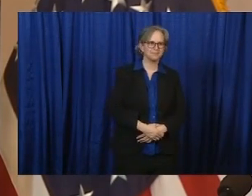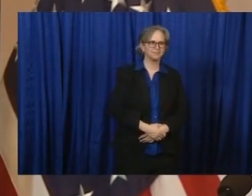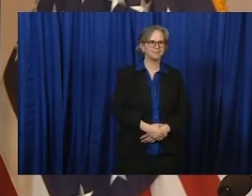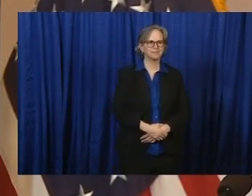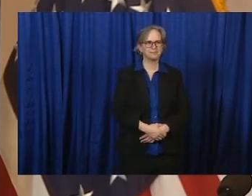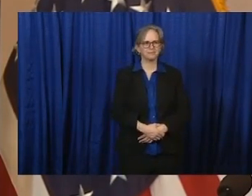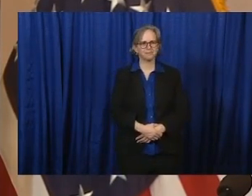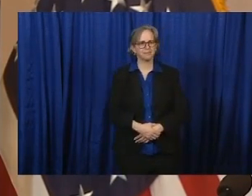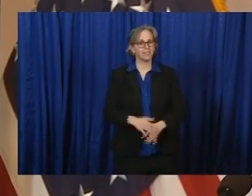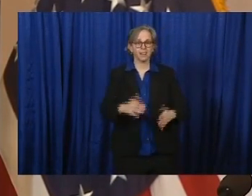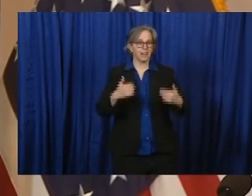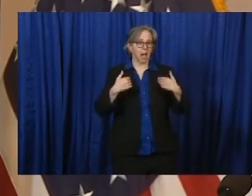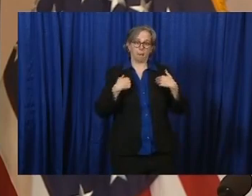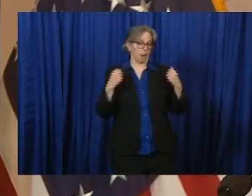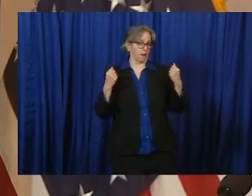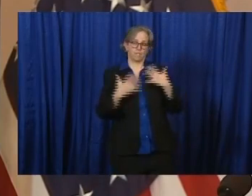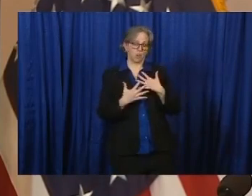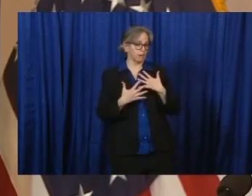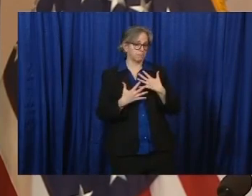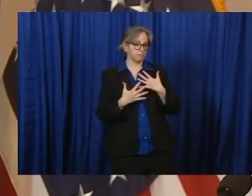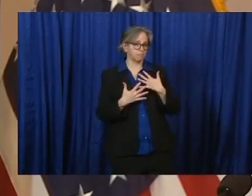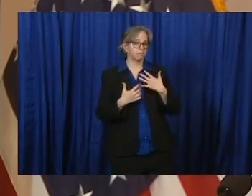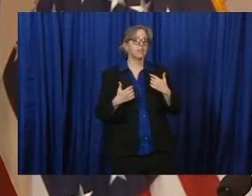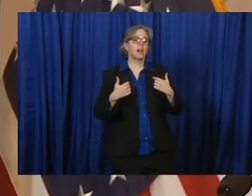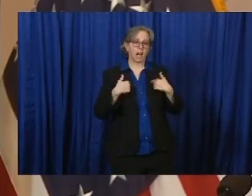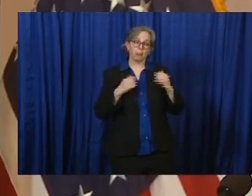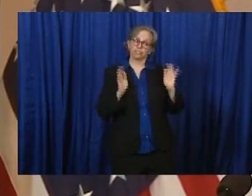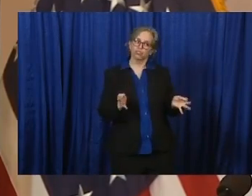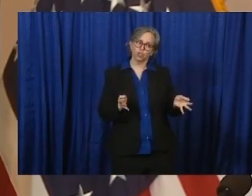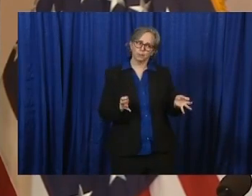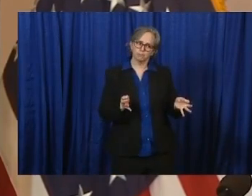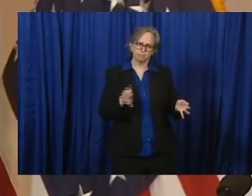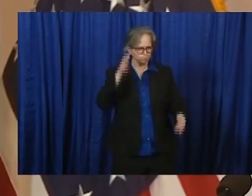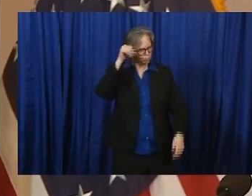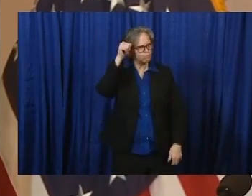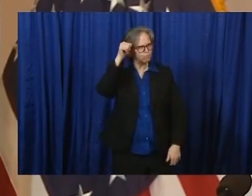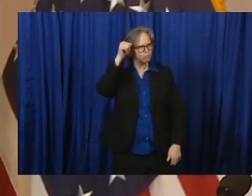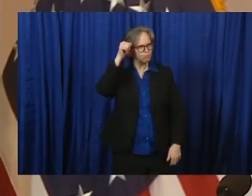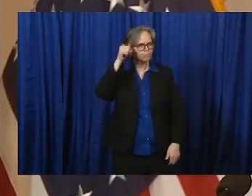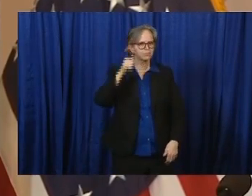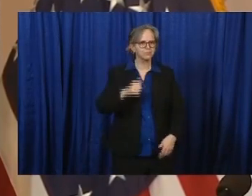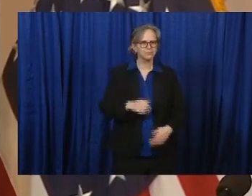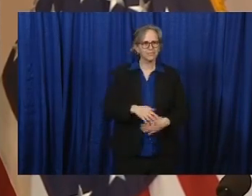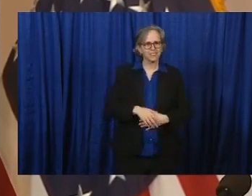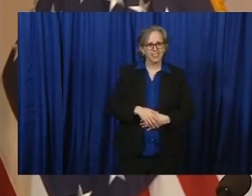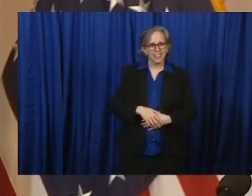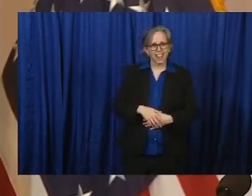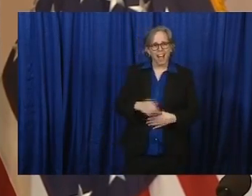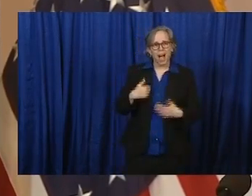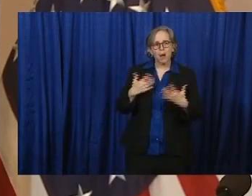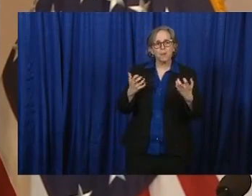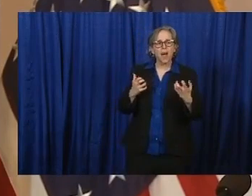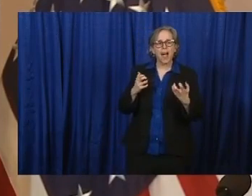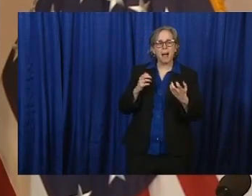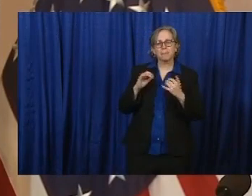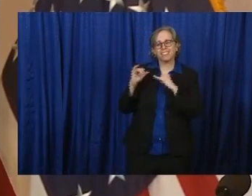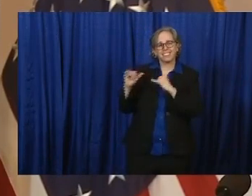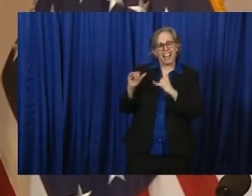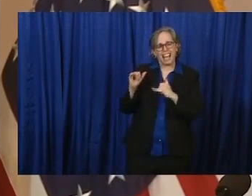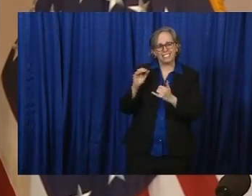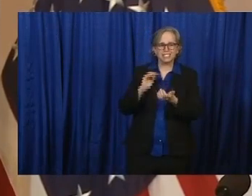I am not afraid. I am determined. I want to be like Dr.